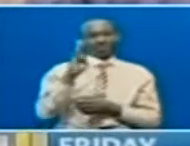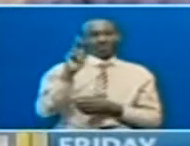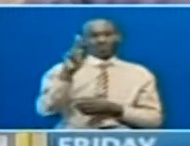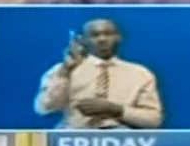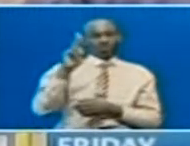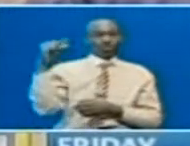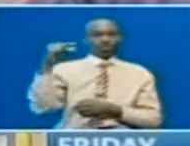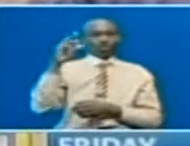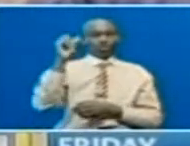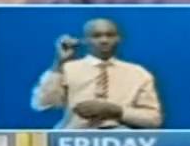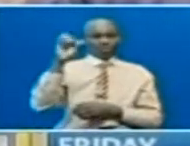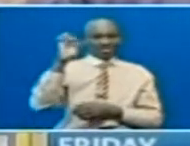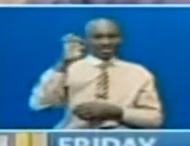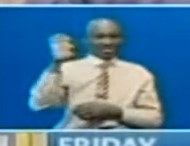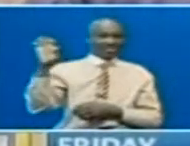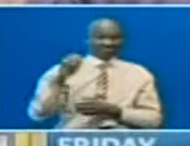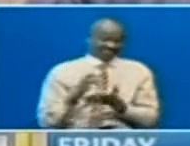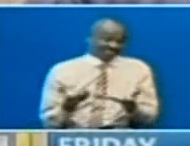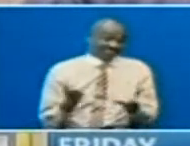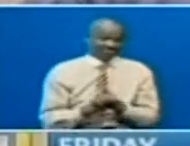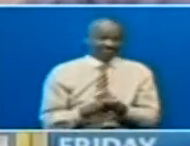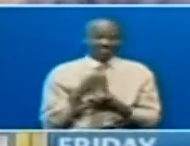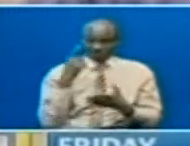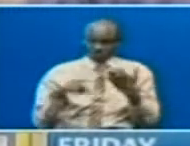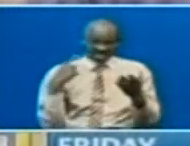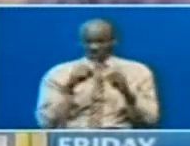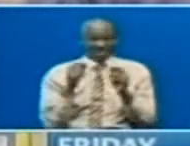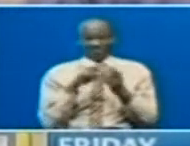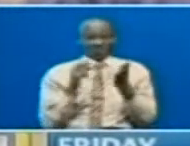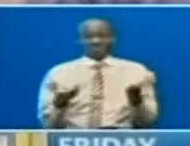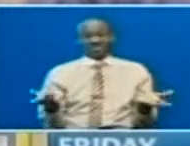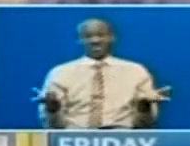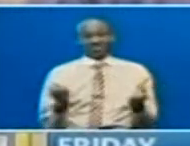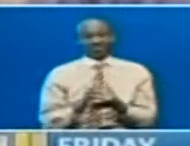bourgeoisie? Varying pronunciations there. What is that word, Willis?